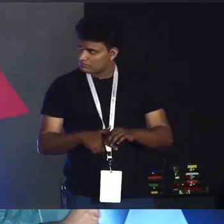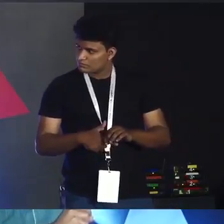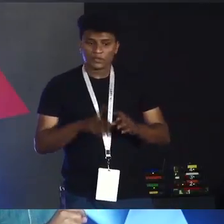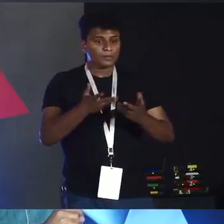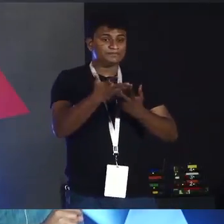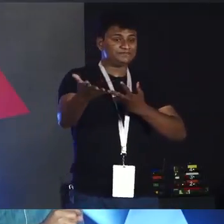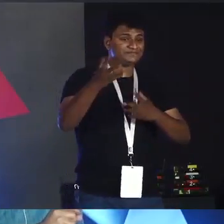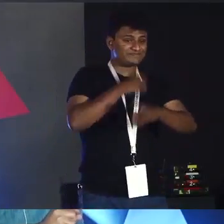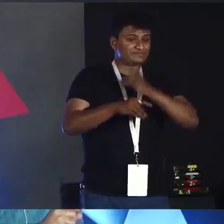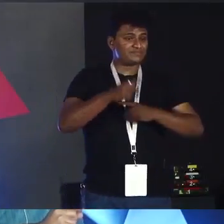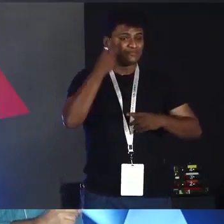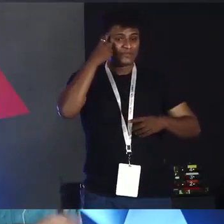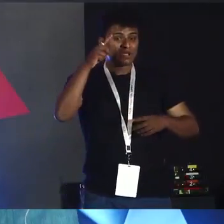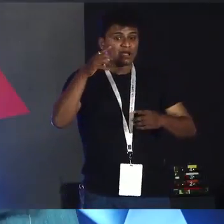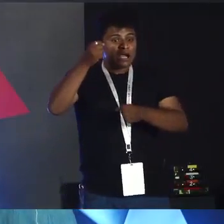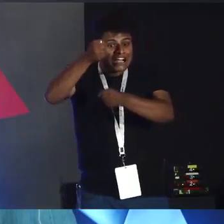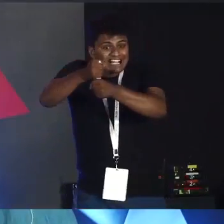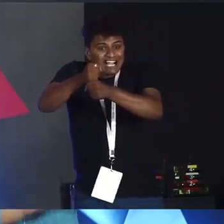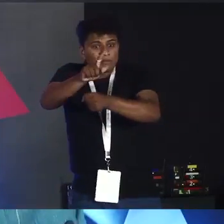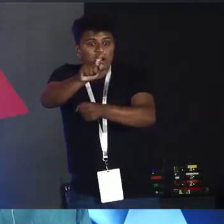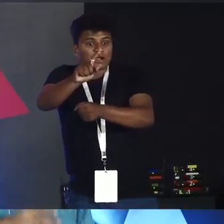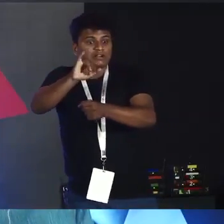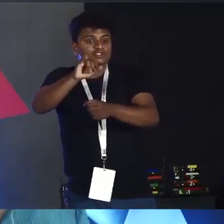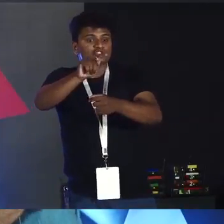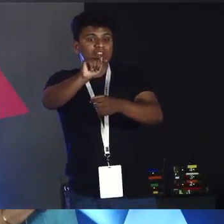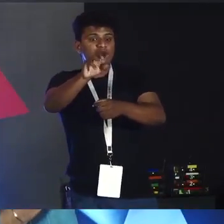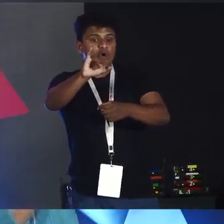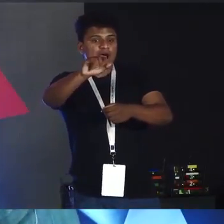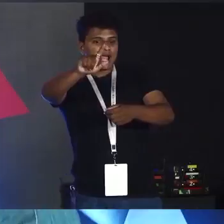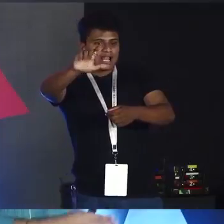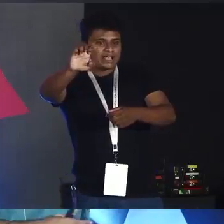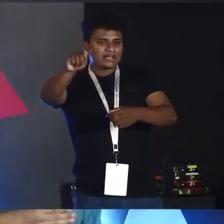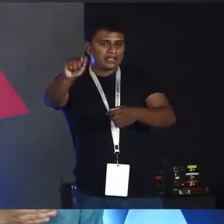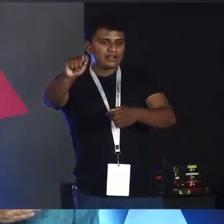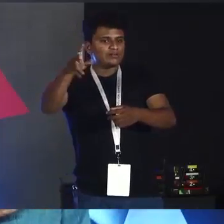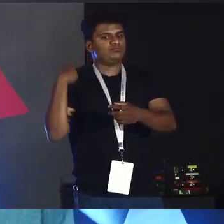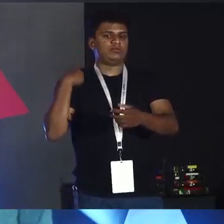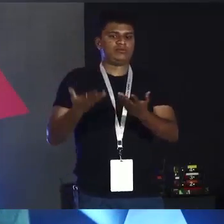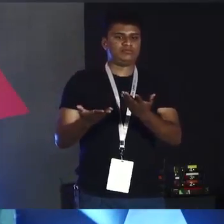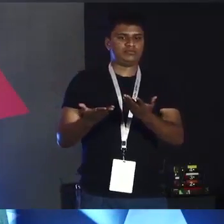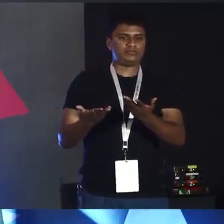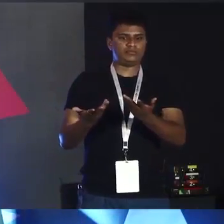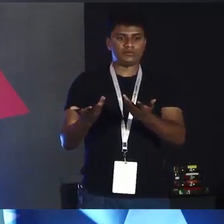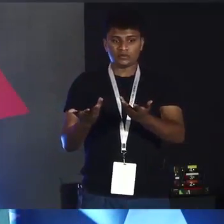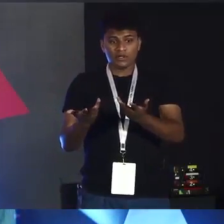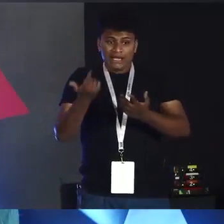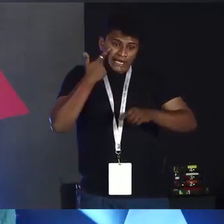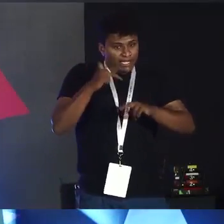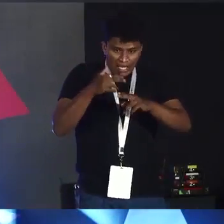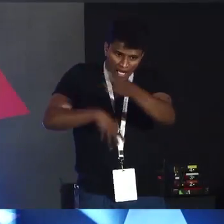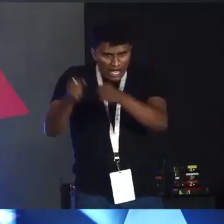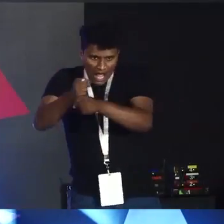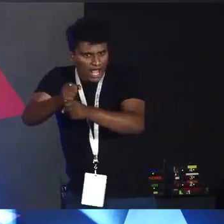toilets. Bus travels, where are the public toilets? And if there are public toilets, where is the access for the